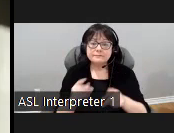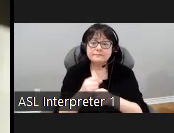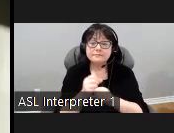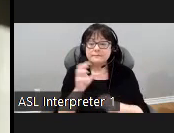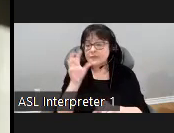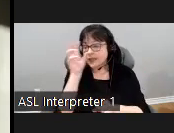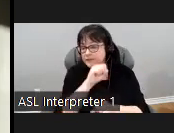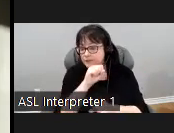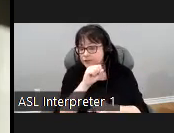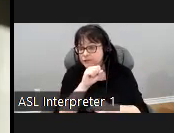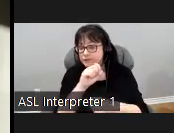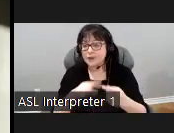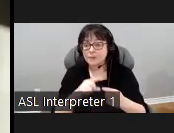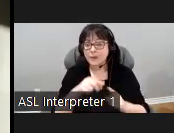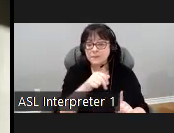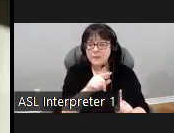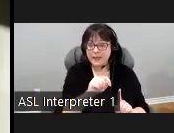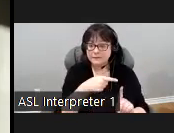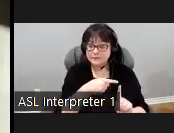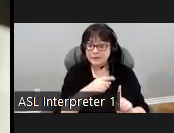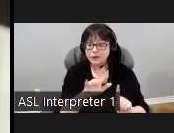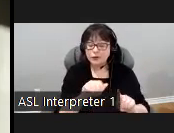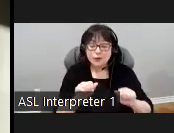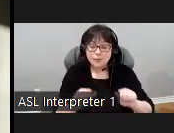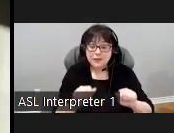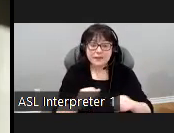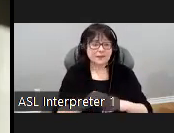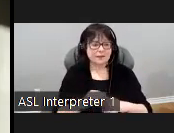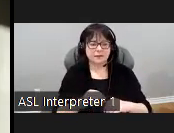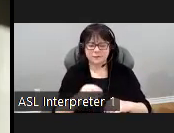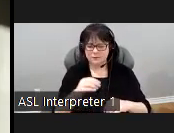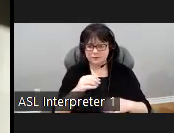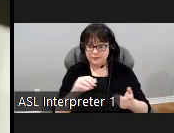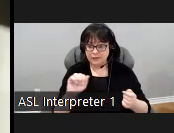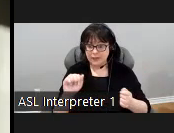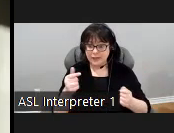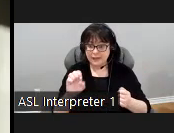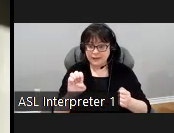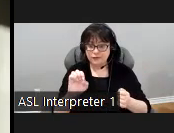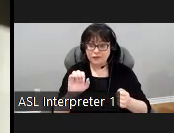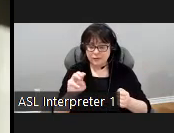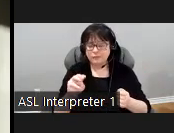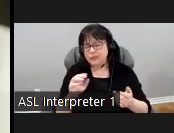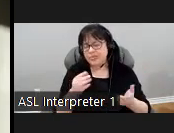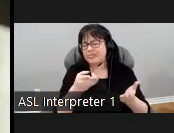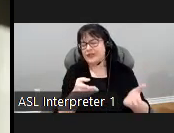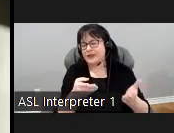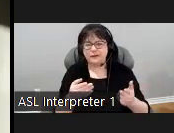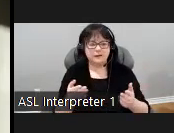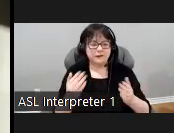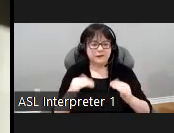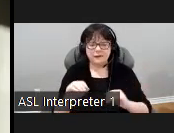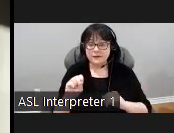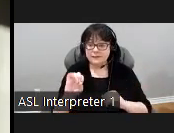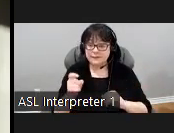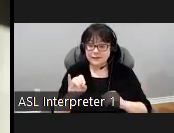ability. Ageism is present, sexism possibly because she's a woman, but you really see the paternalism in